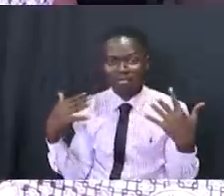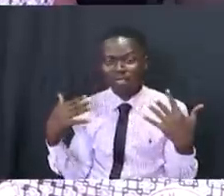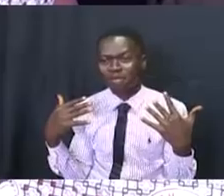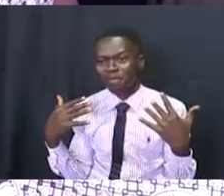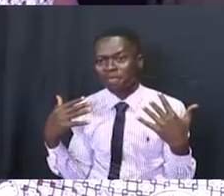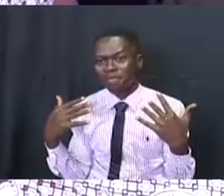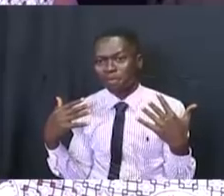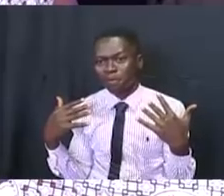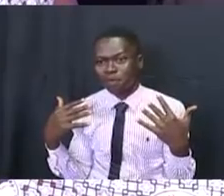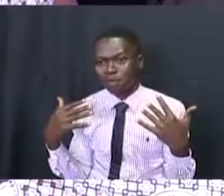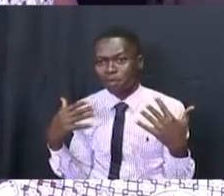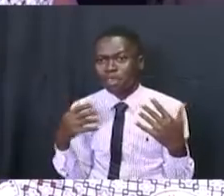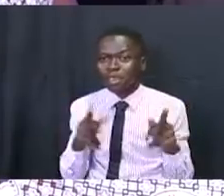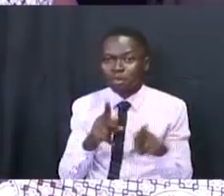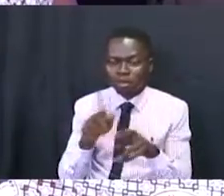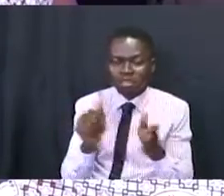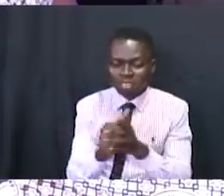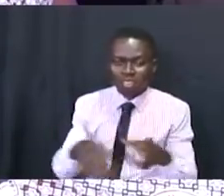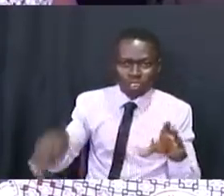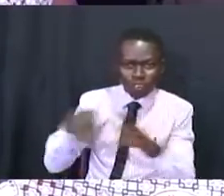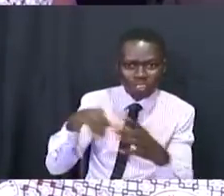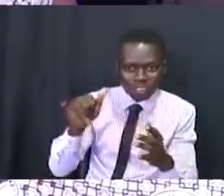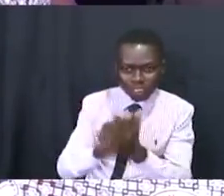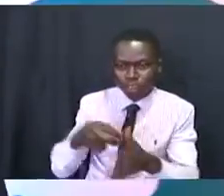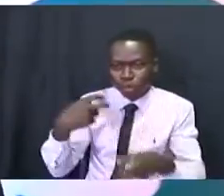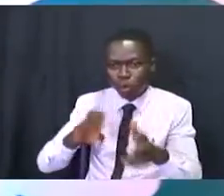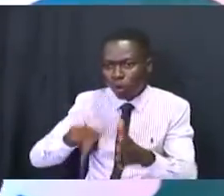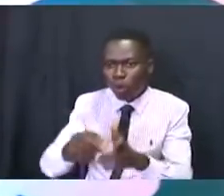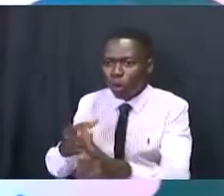And then the people who were involved were all running away.